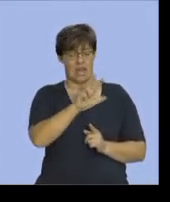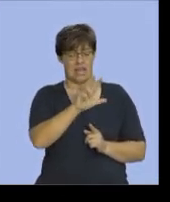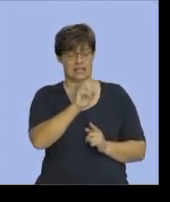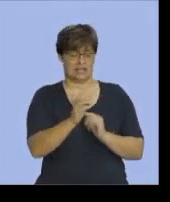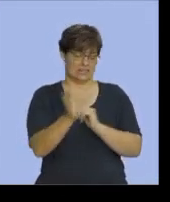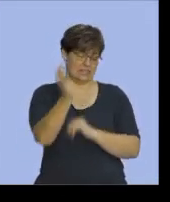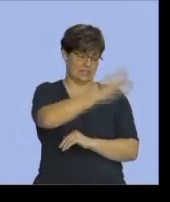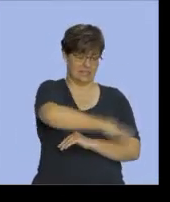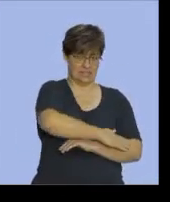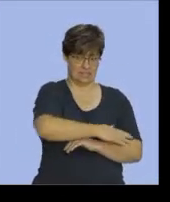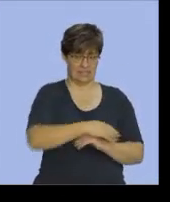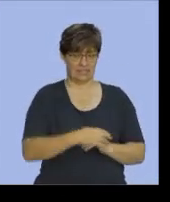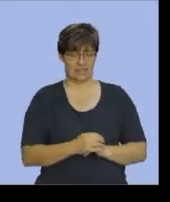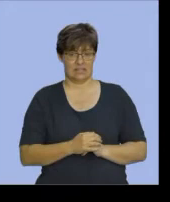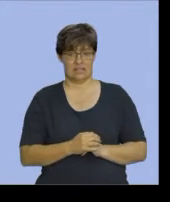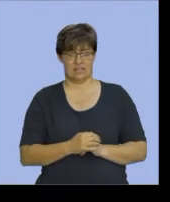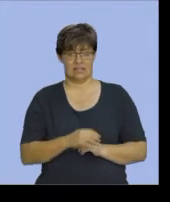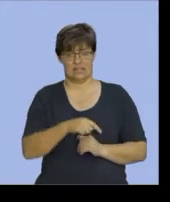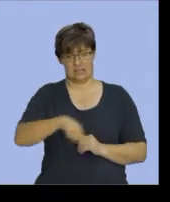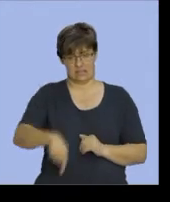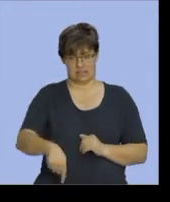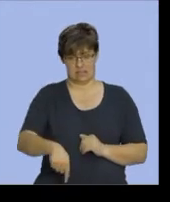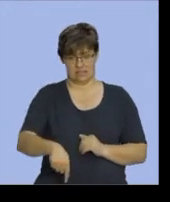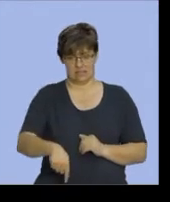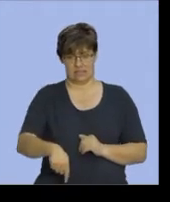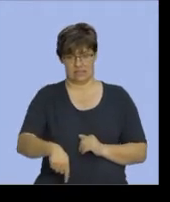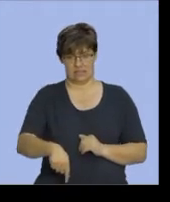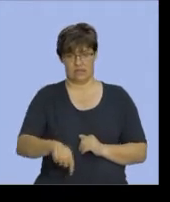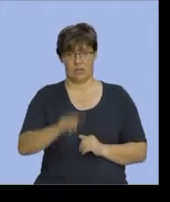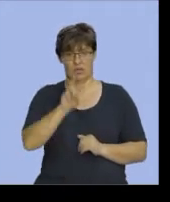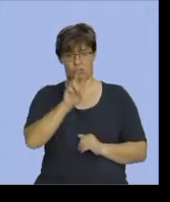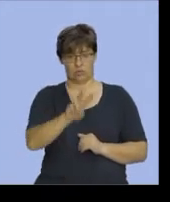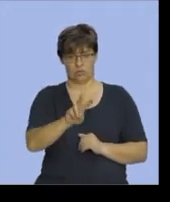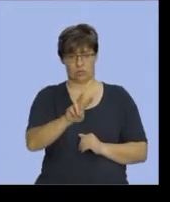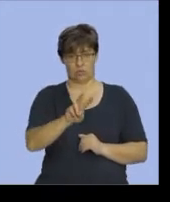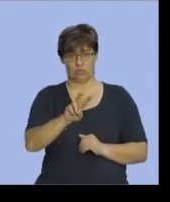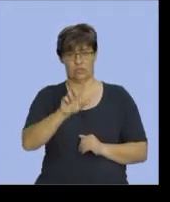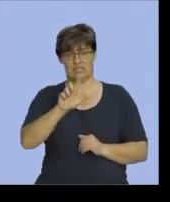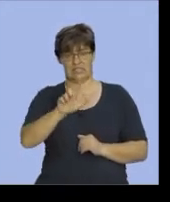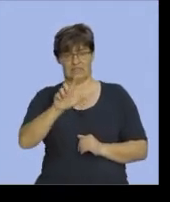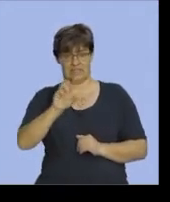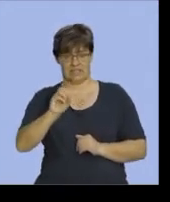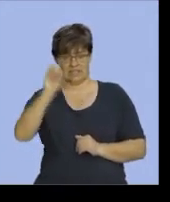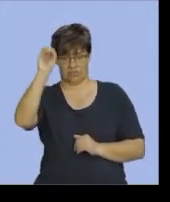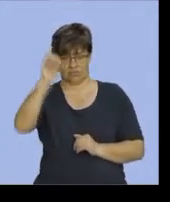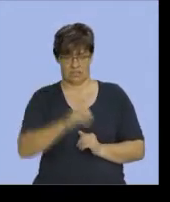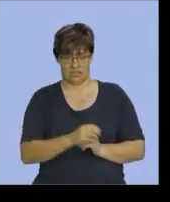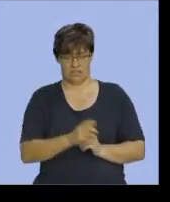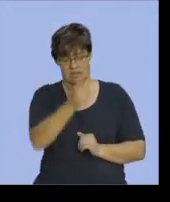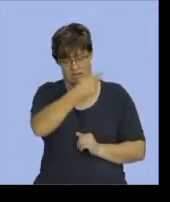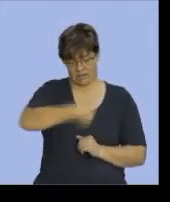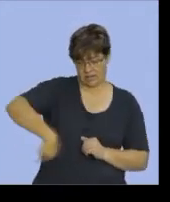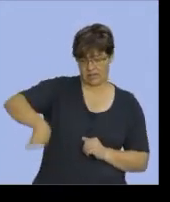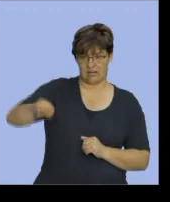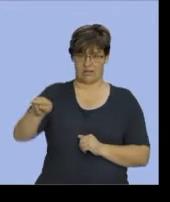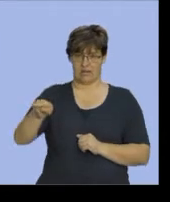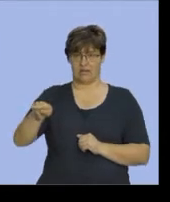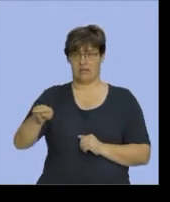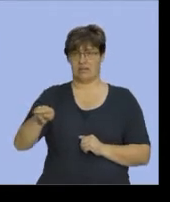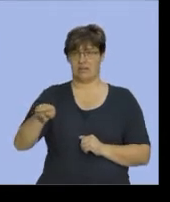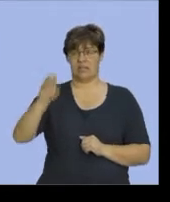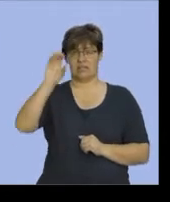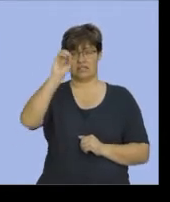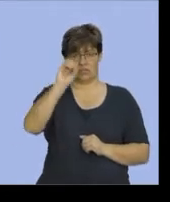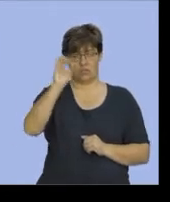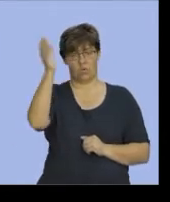my 180 degrees there. And this will then be my 270 degrees.